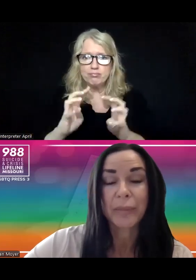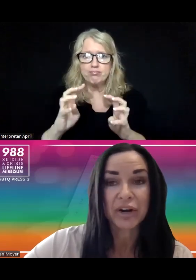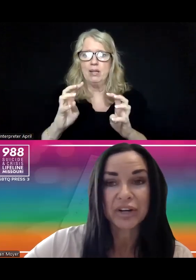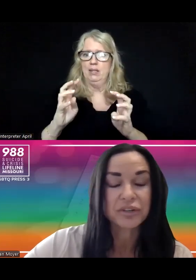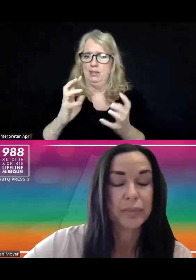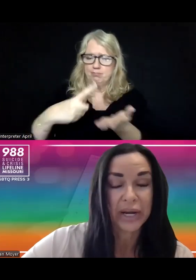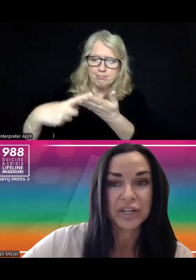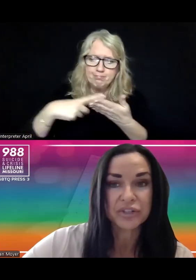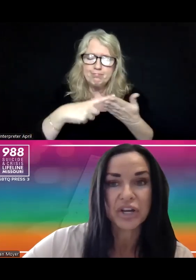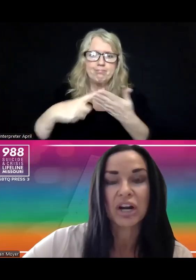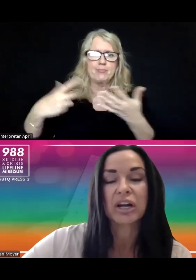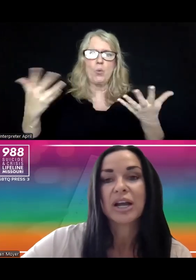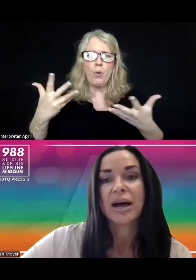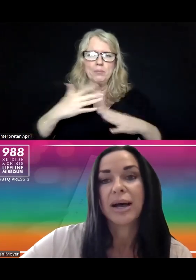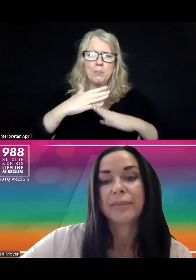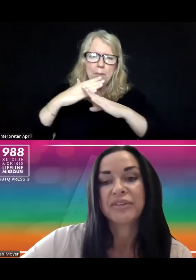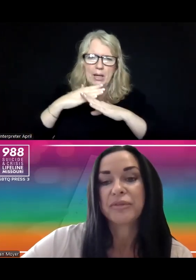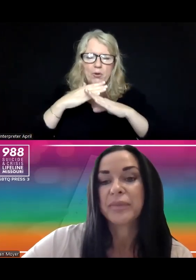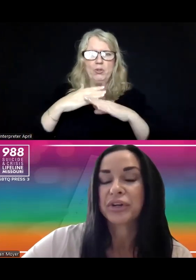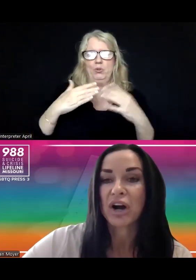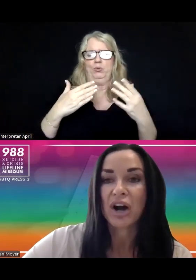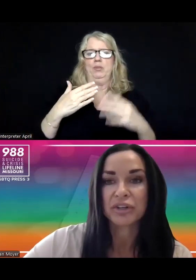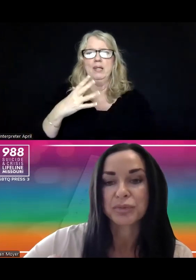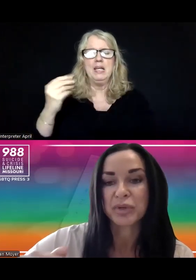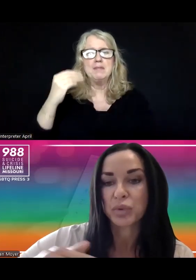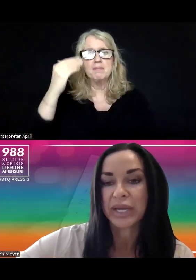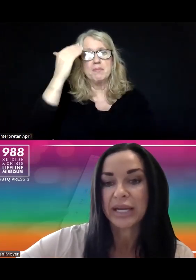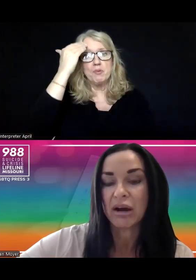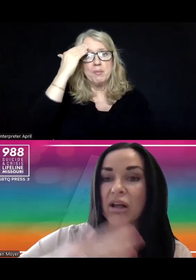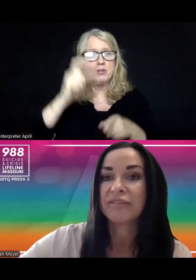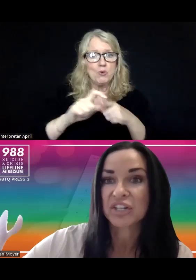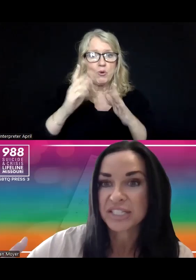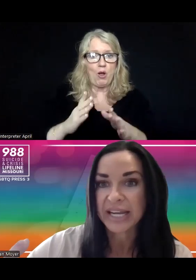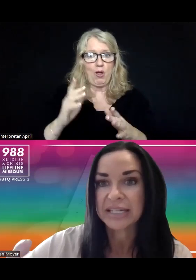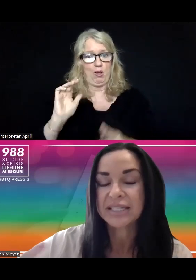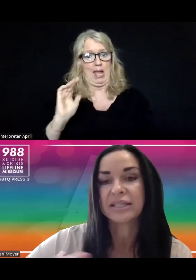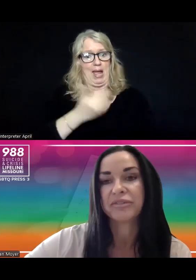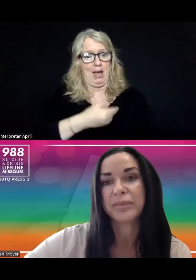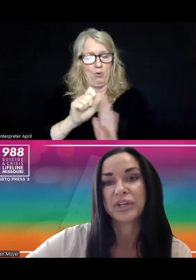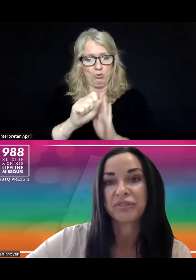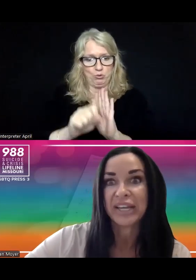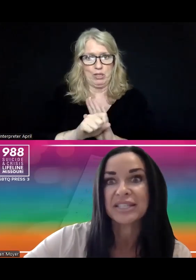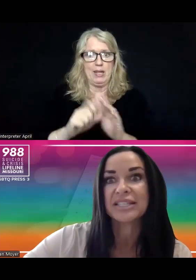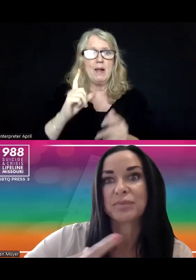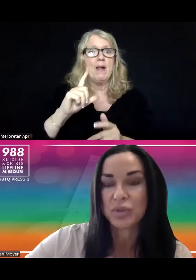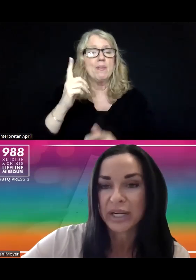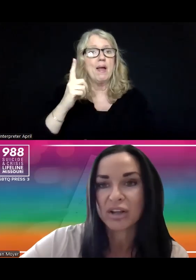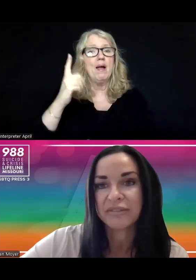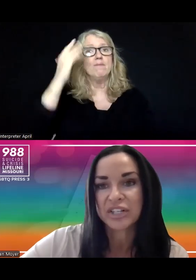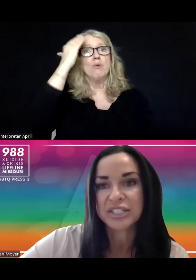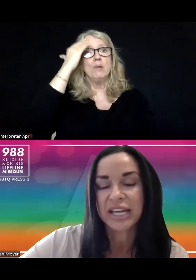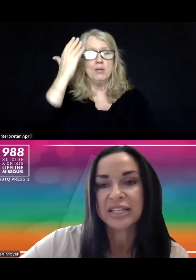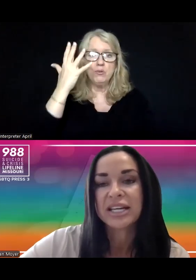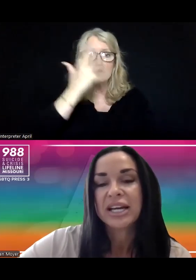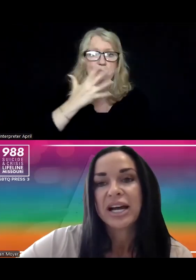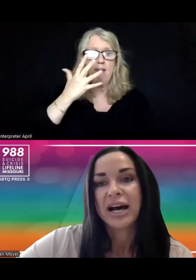our barriers are. The familiar callers between all of our state, the familiar faces between all of